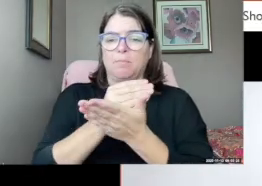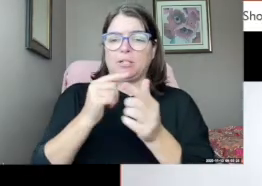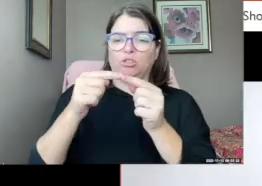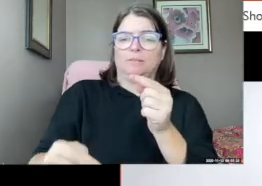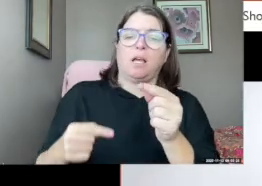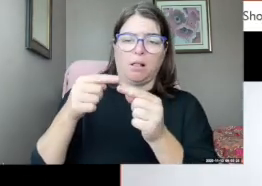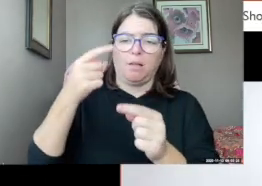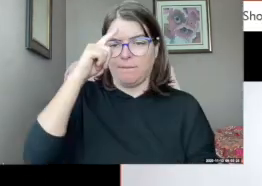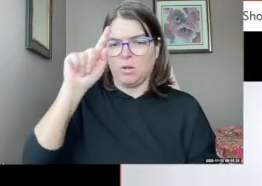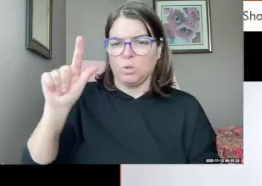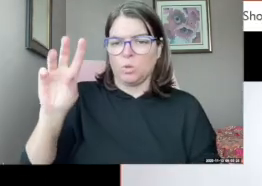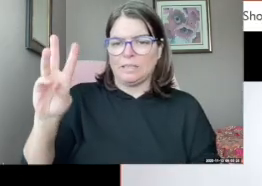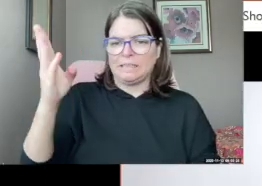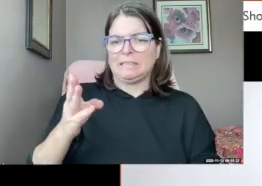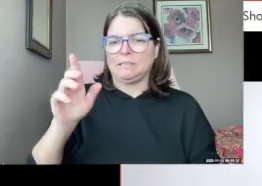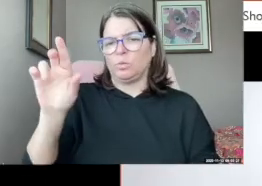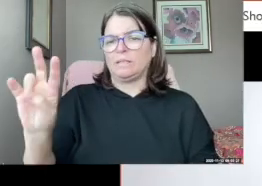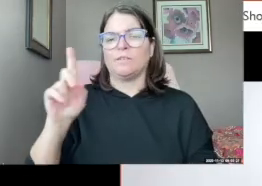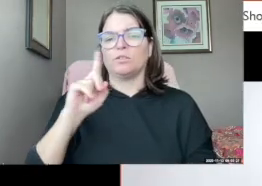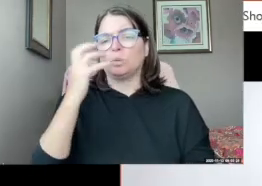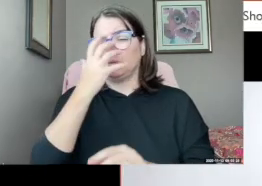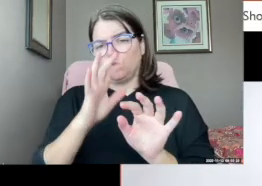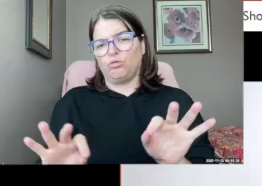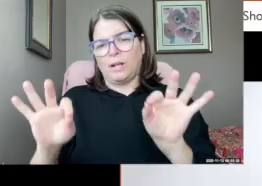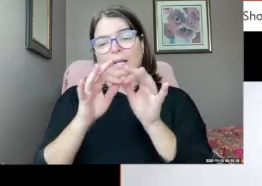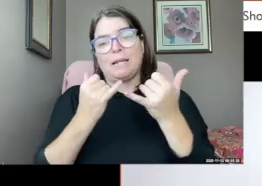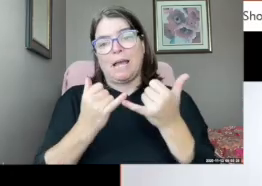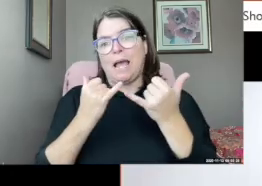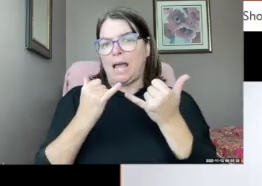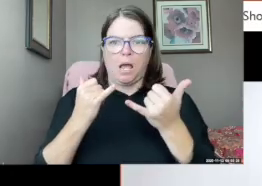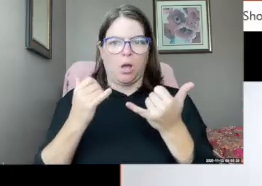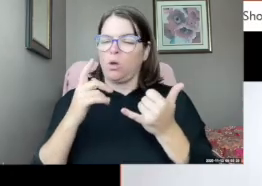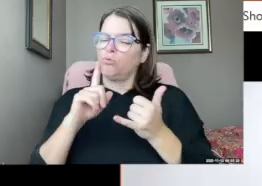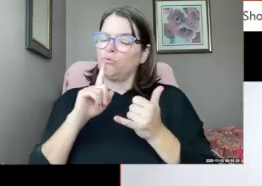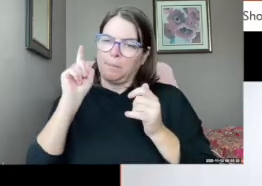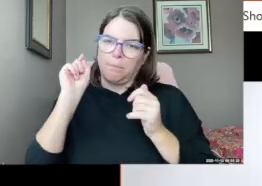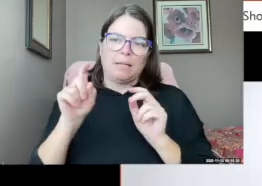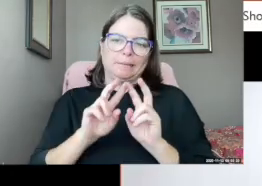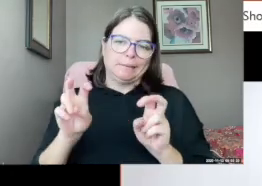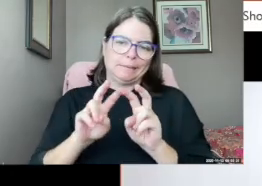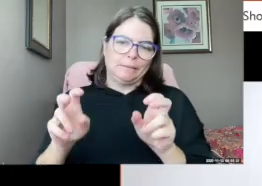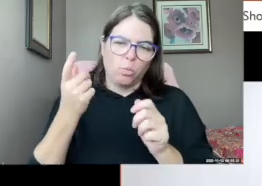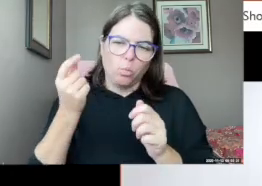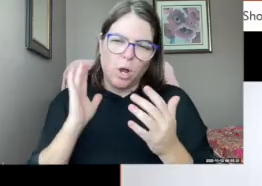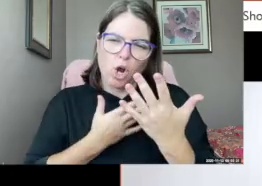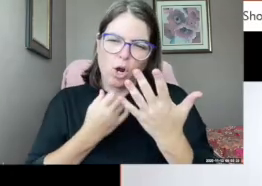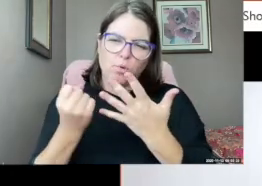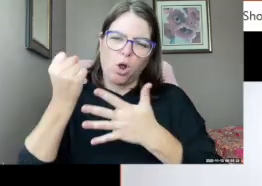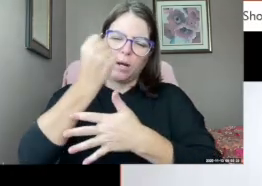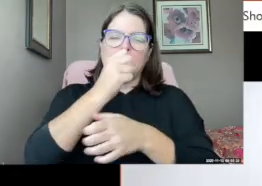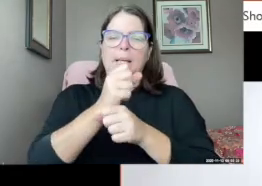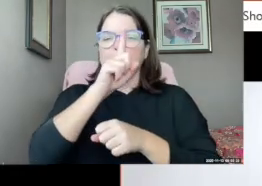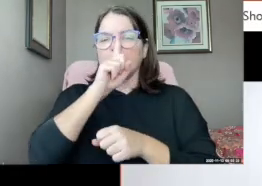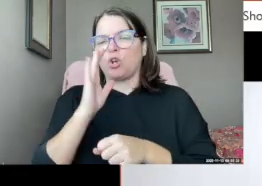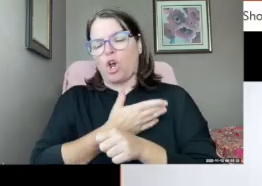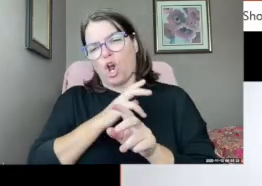for 26-27, it's critical now more than ever that we take this time to reevaluate priorities